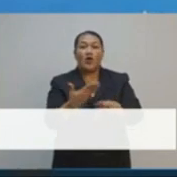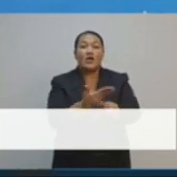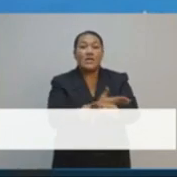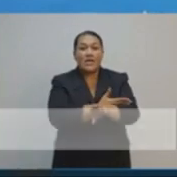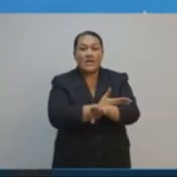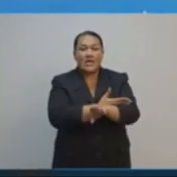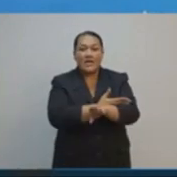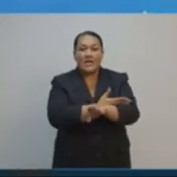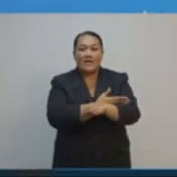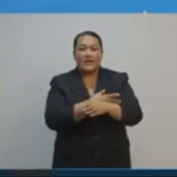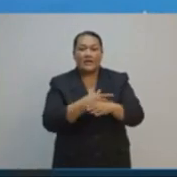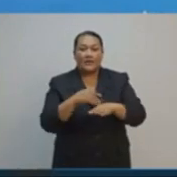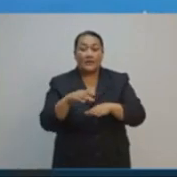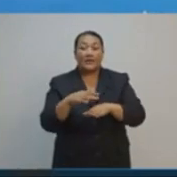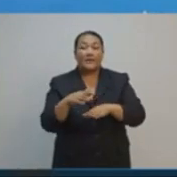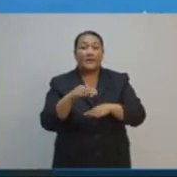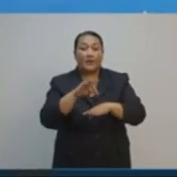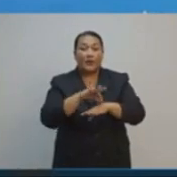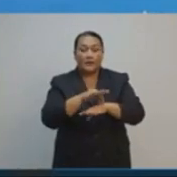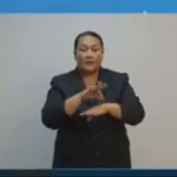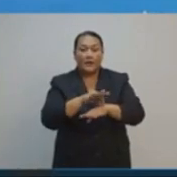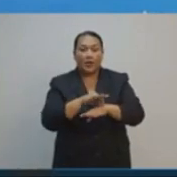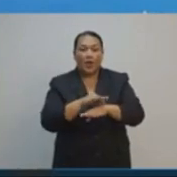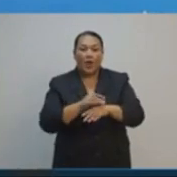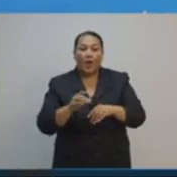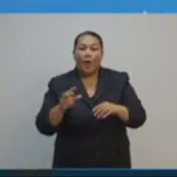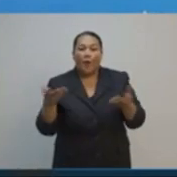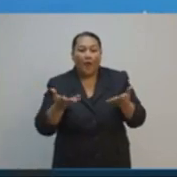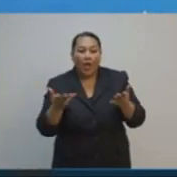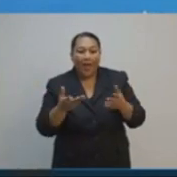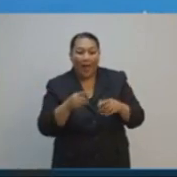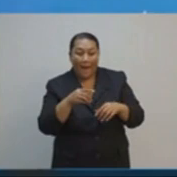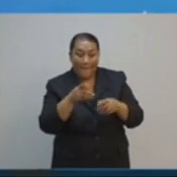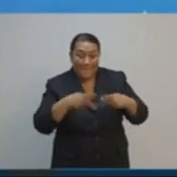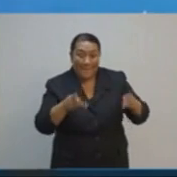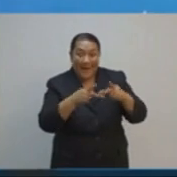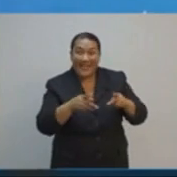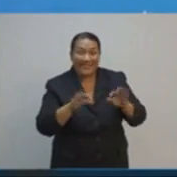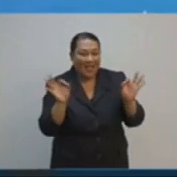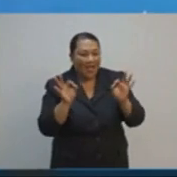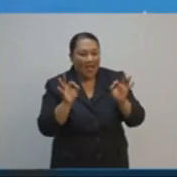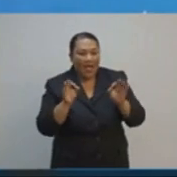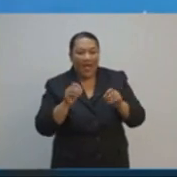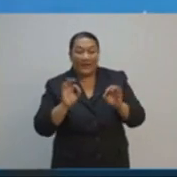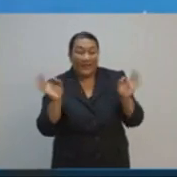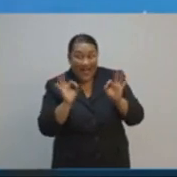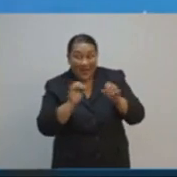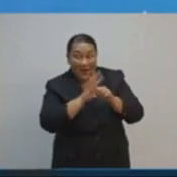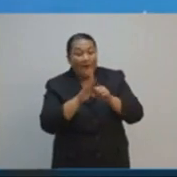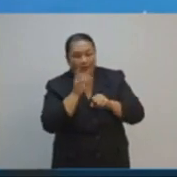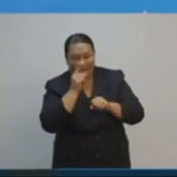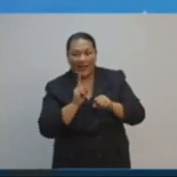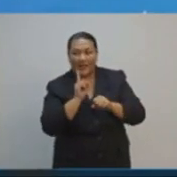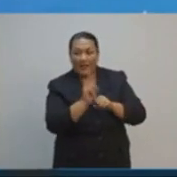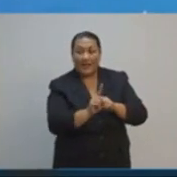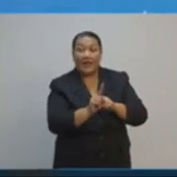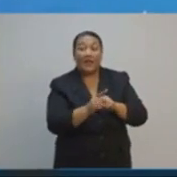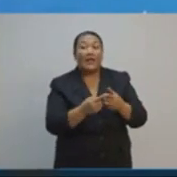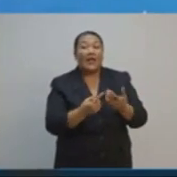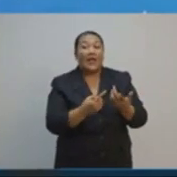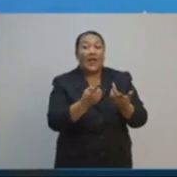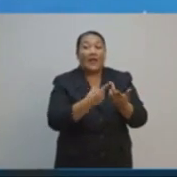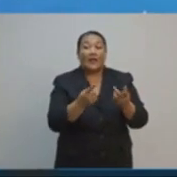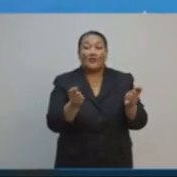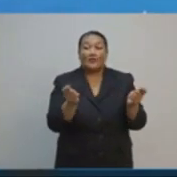after non-COVID cases, while our FEMAT Field Hospital will transition to look